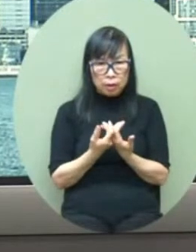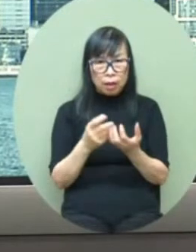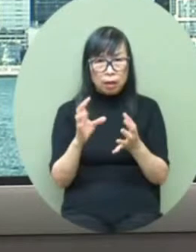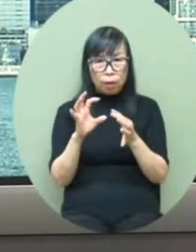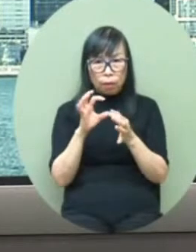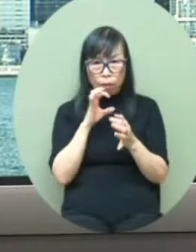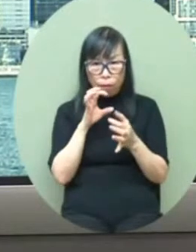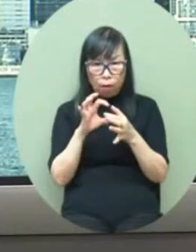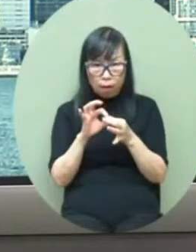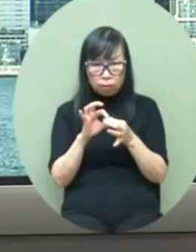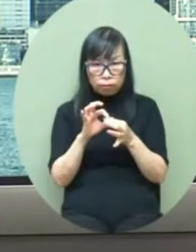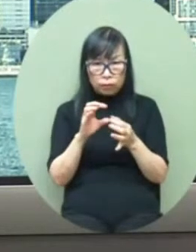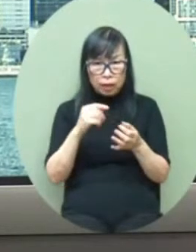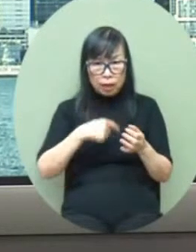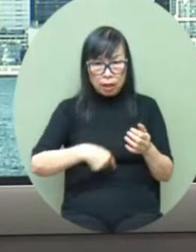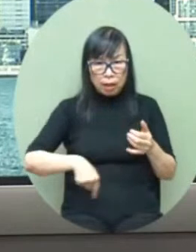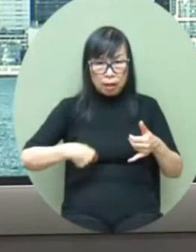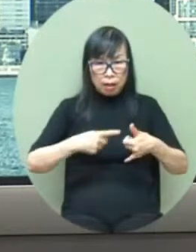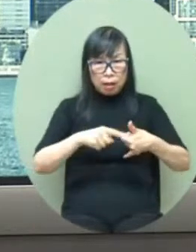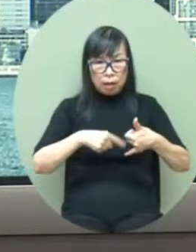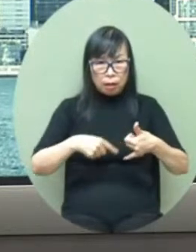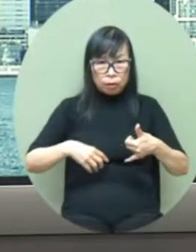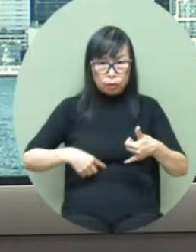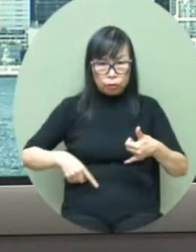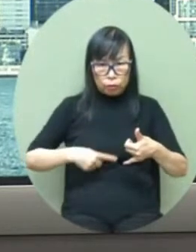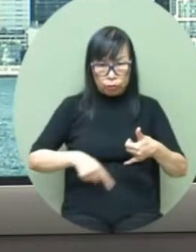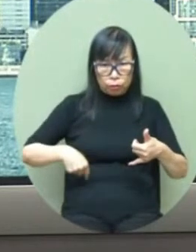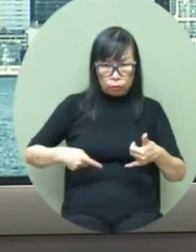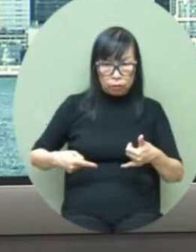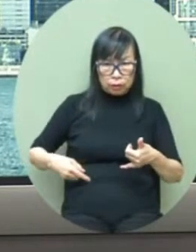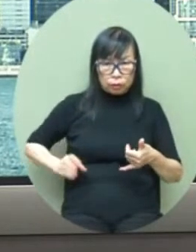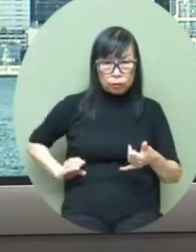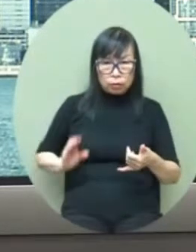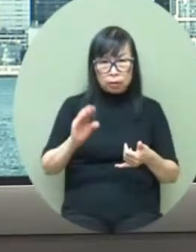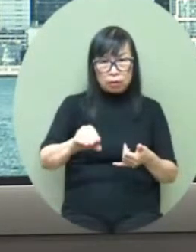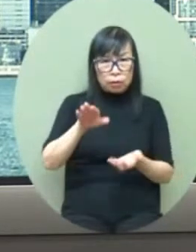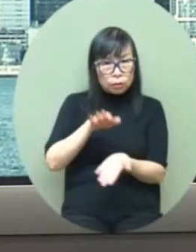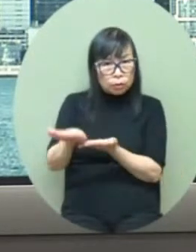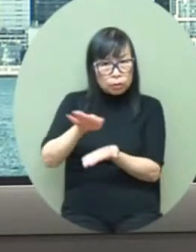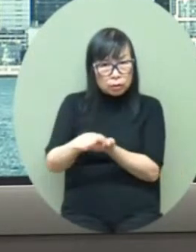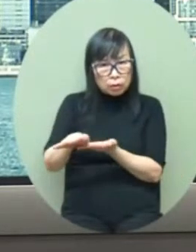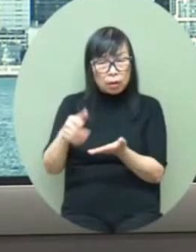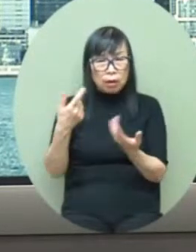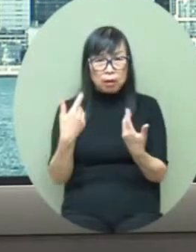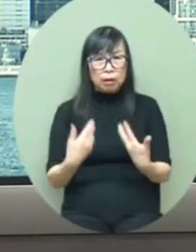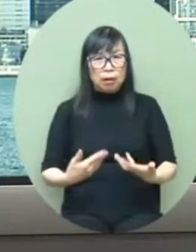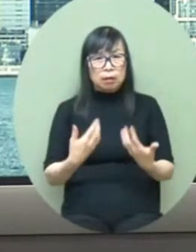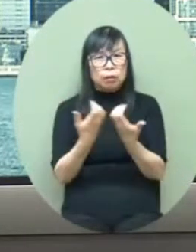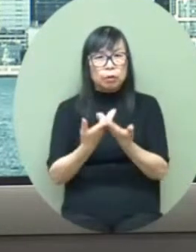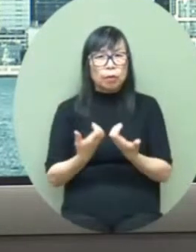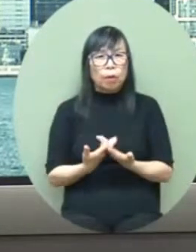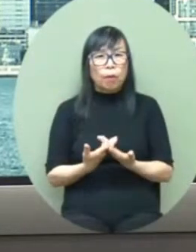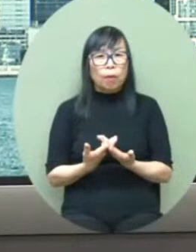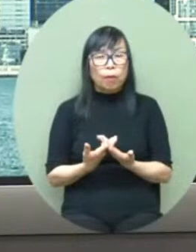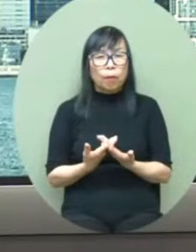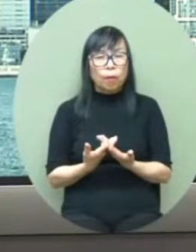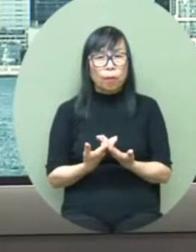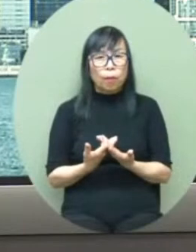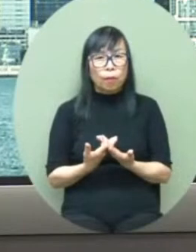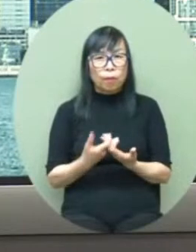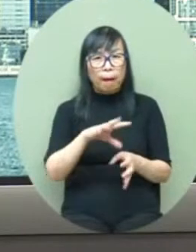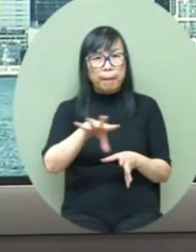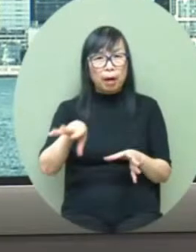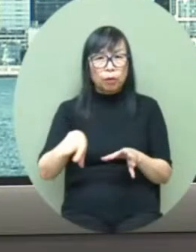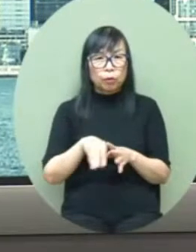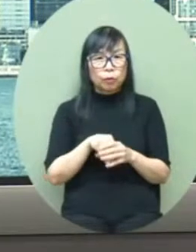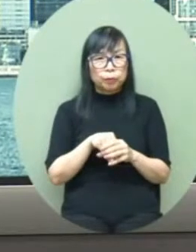purpose of organ donation. We notice an irregular amount of cancellation